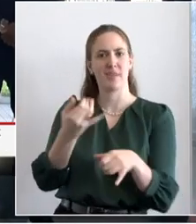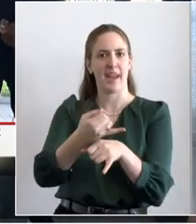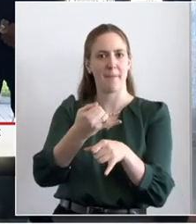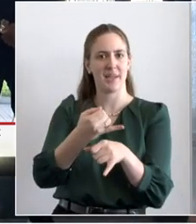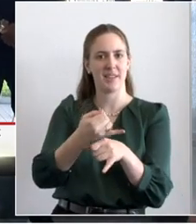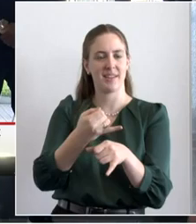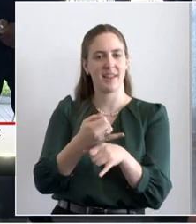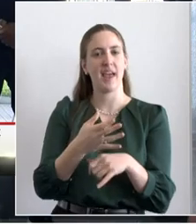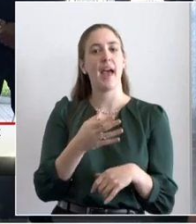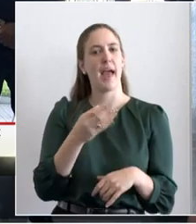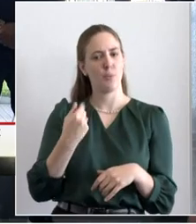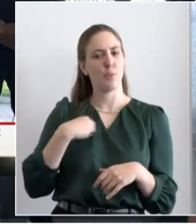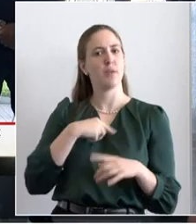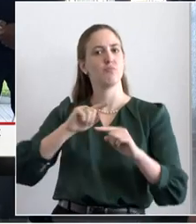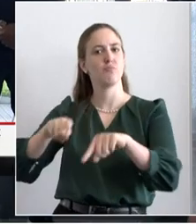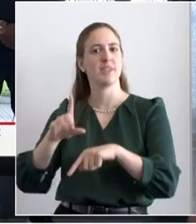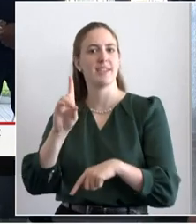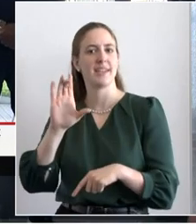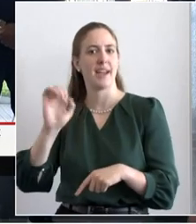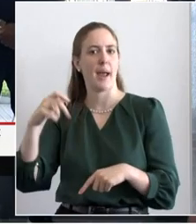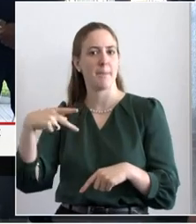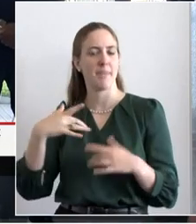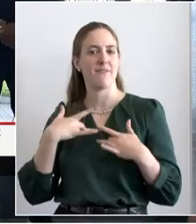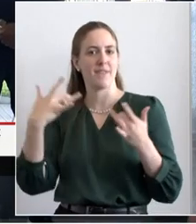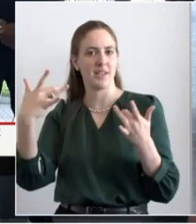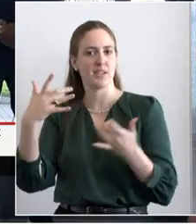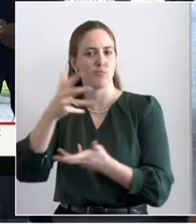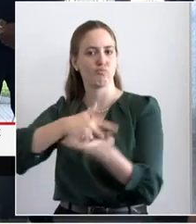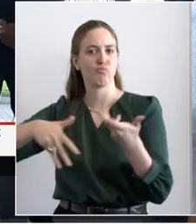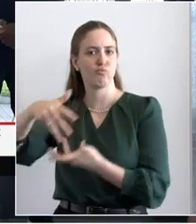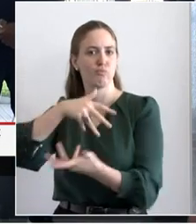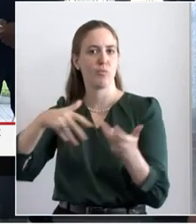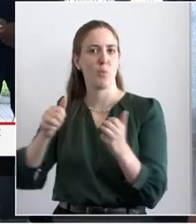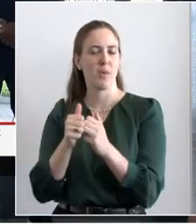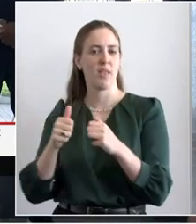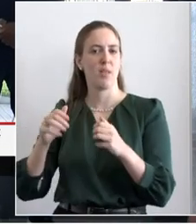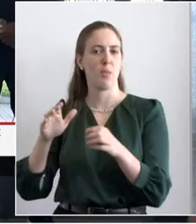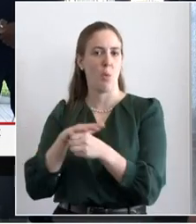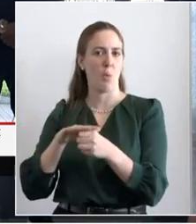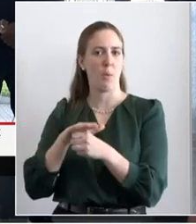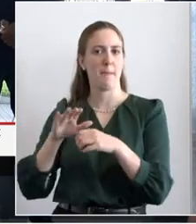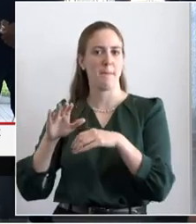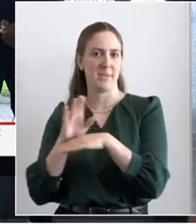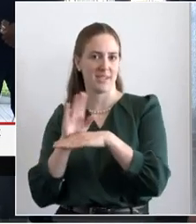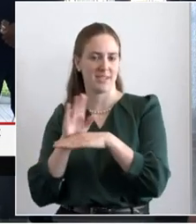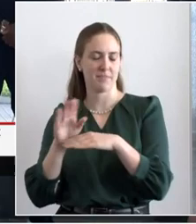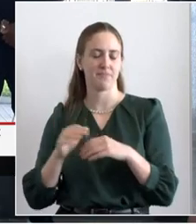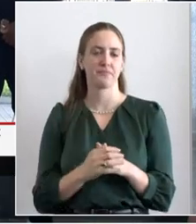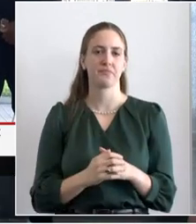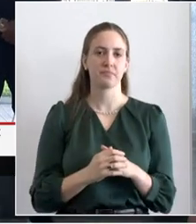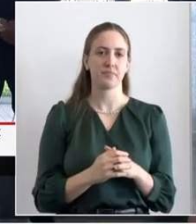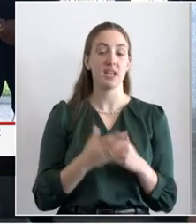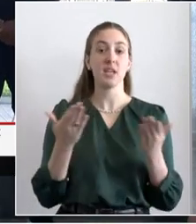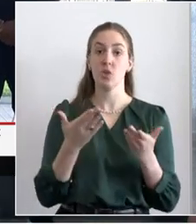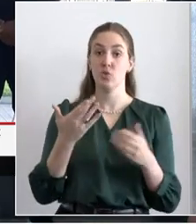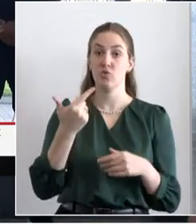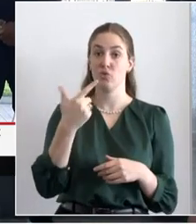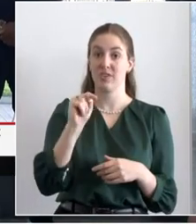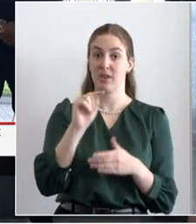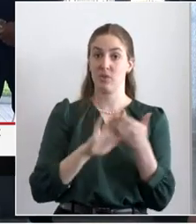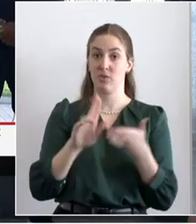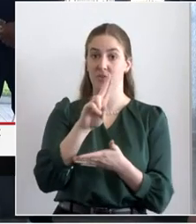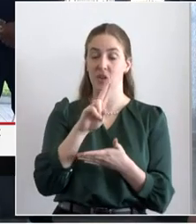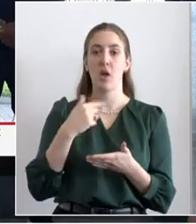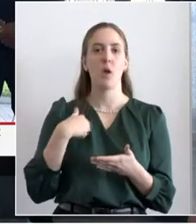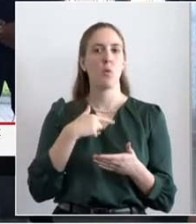events that have brought together DCAP members and MBE leaders. At the same time, inside Georgetown, we're providing resources for departments